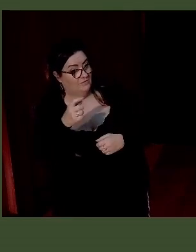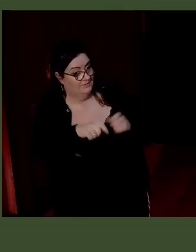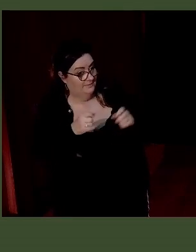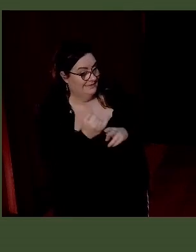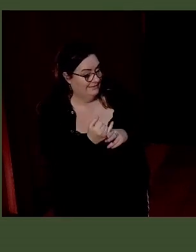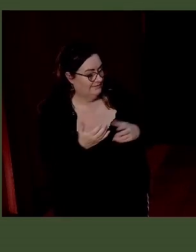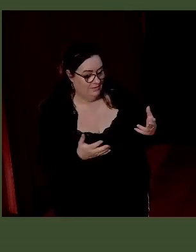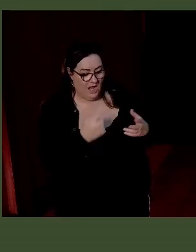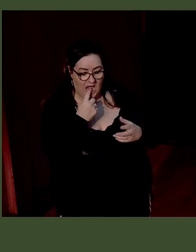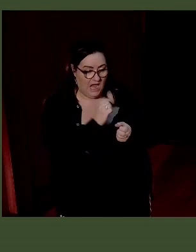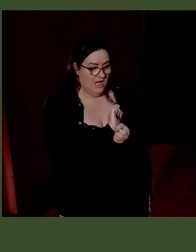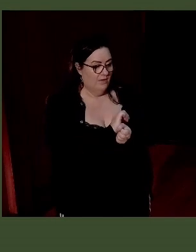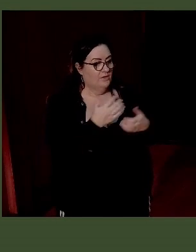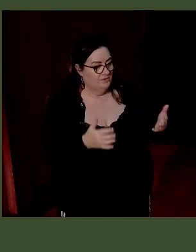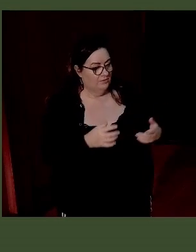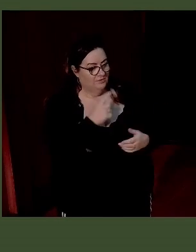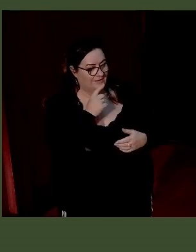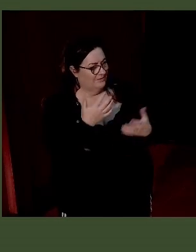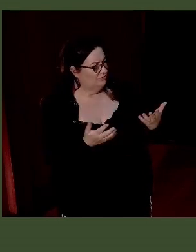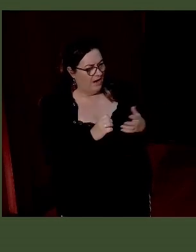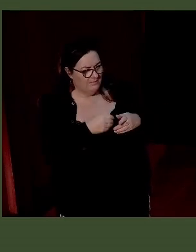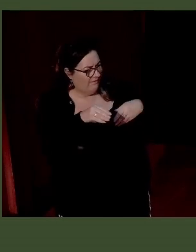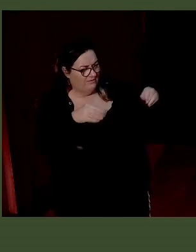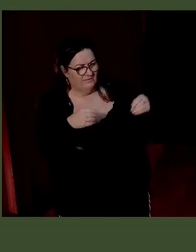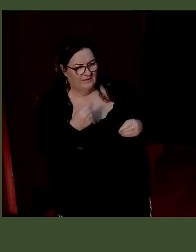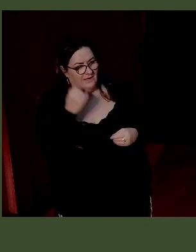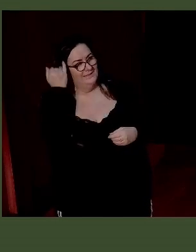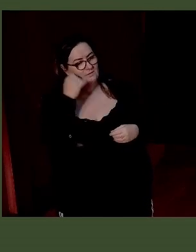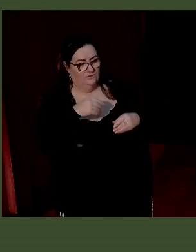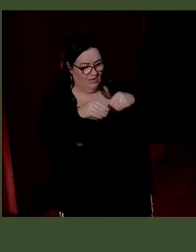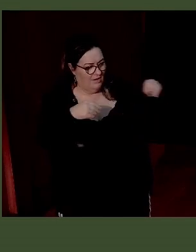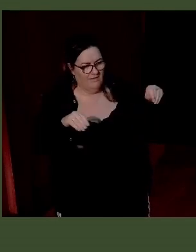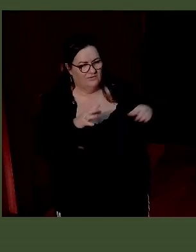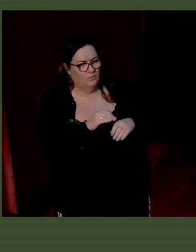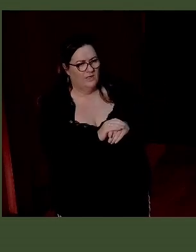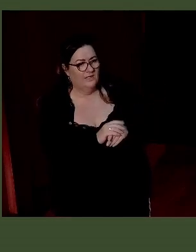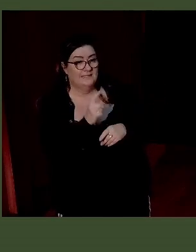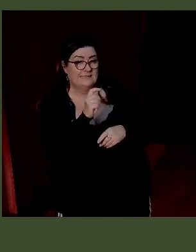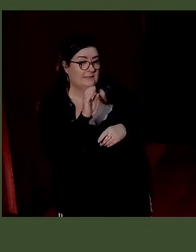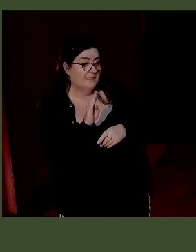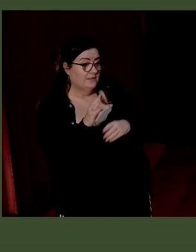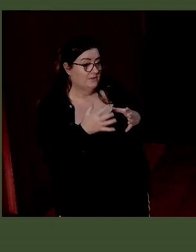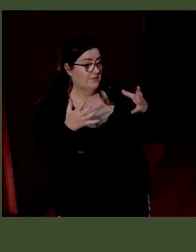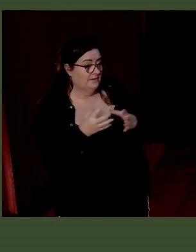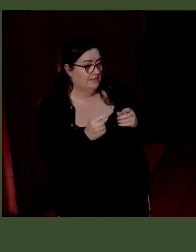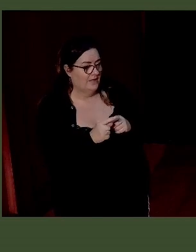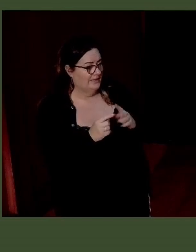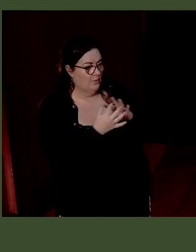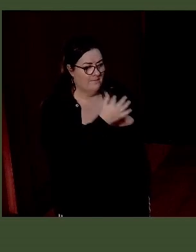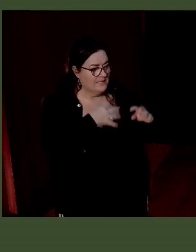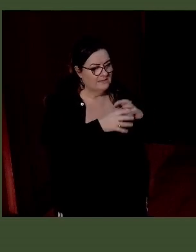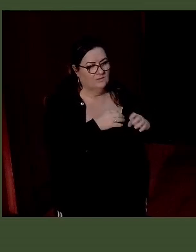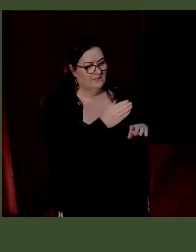What we're seeing there is the stigma of TB. Get them out to somewhere else if you can. And these TB patients were mingling freely with staff and other residents,